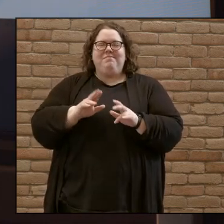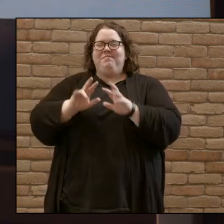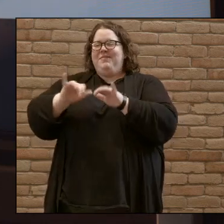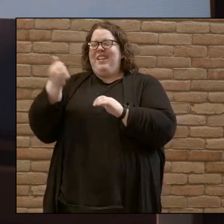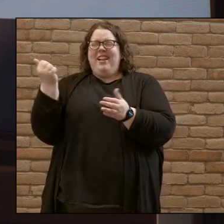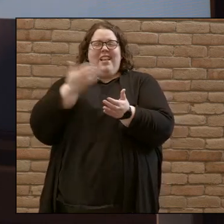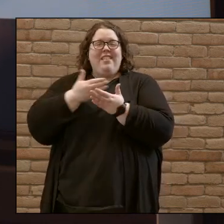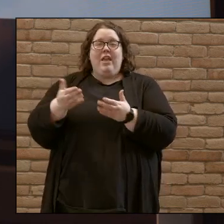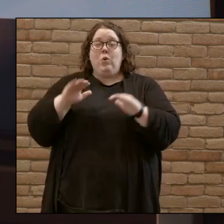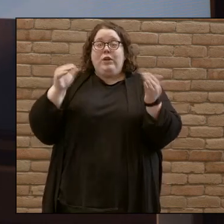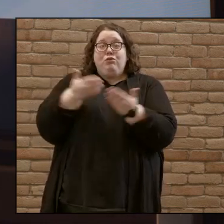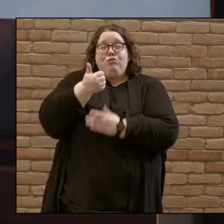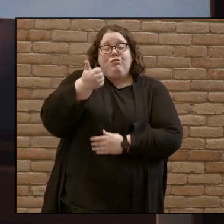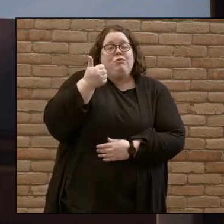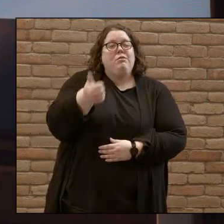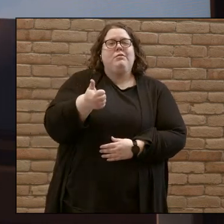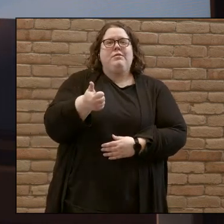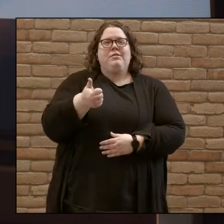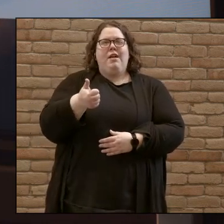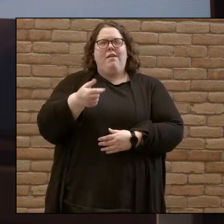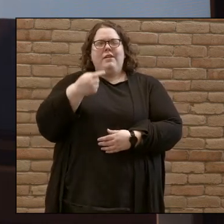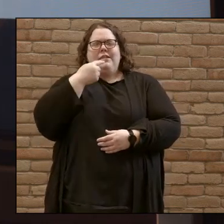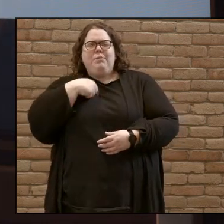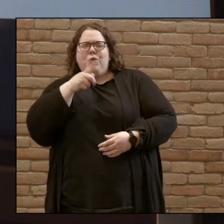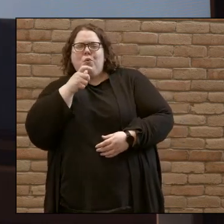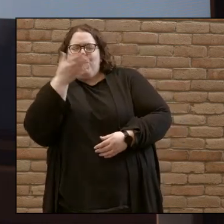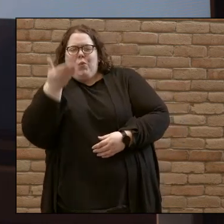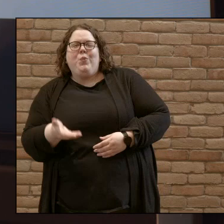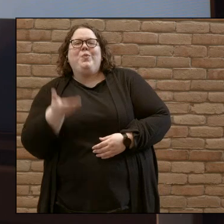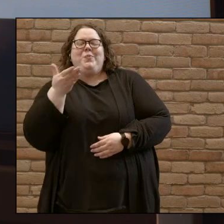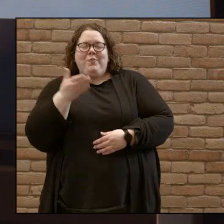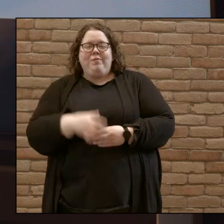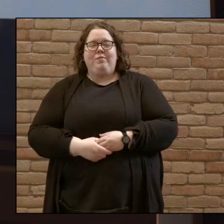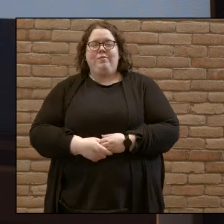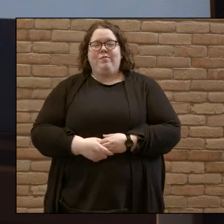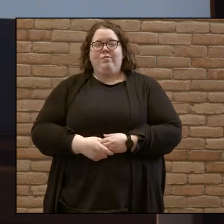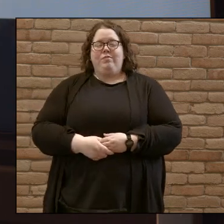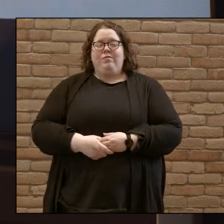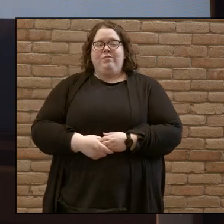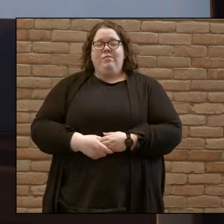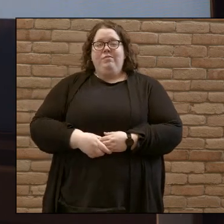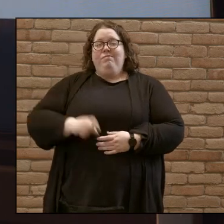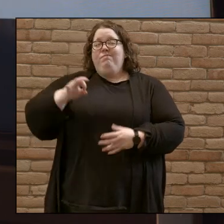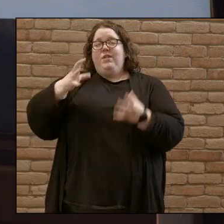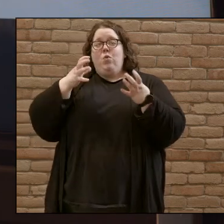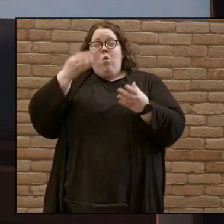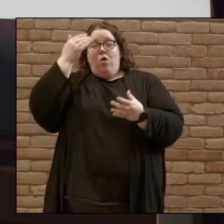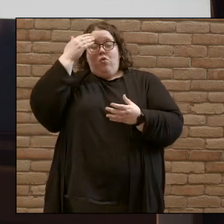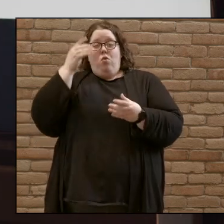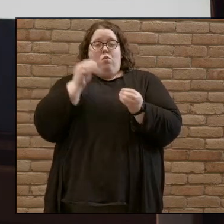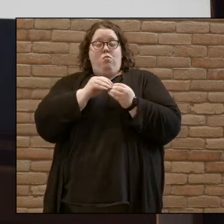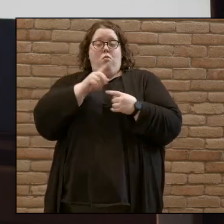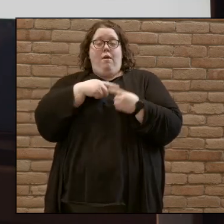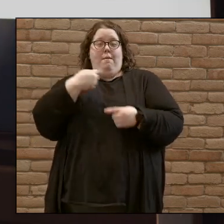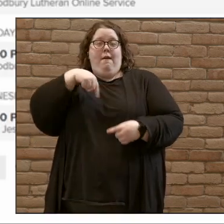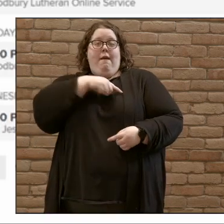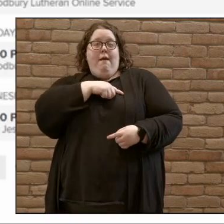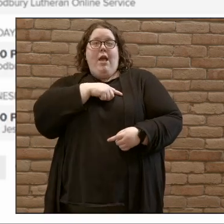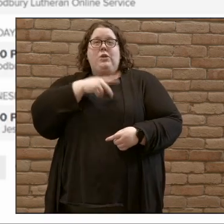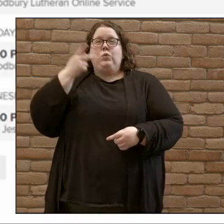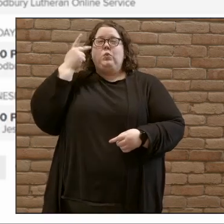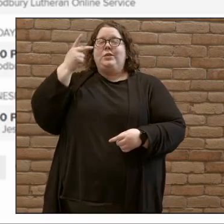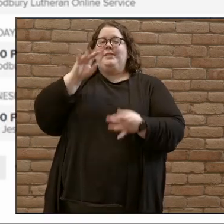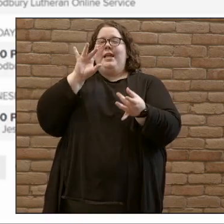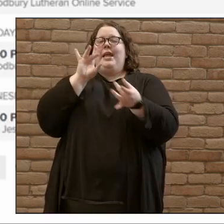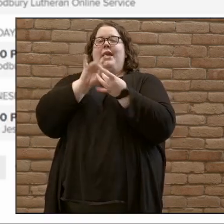yourself and let us get to know you a little bit more. If you want to get to know us even more than that, you can click the Connect with Us button, which you'll see right at the